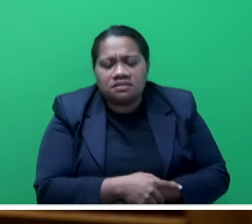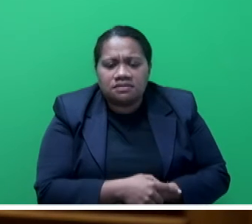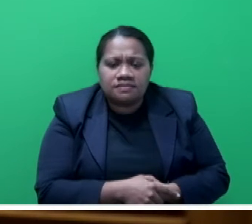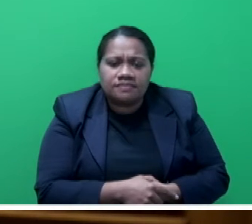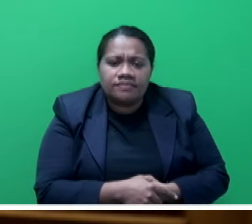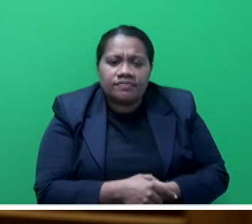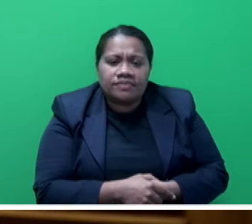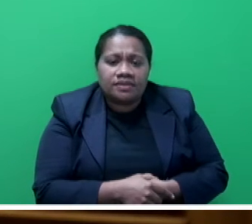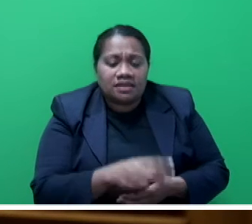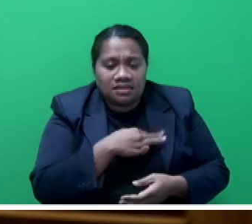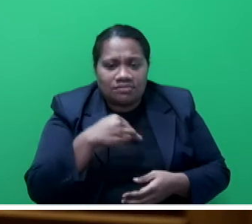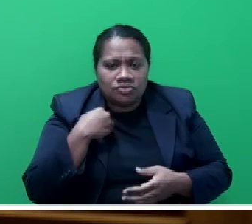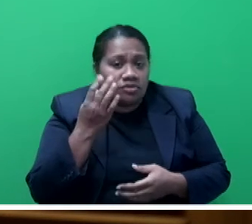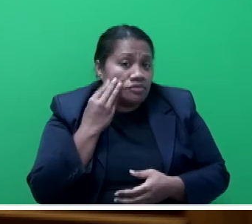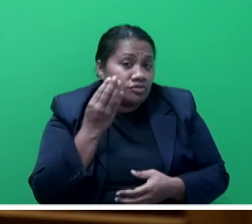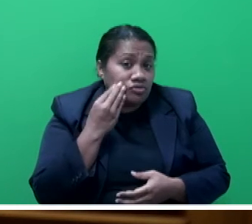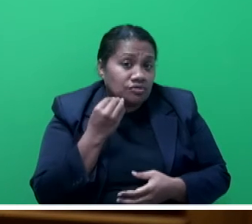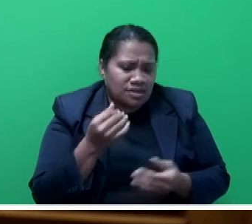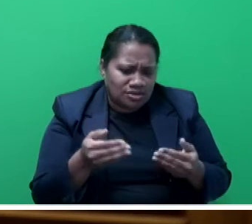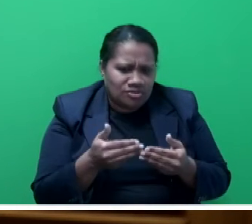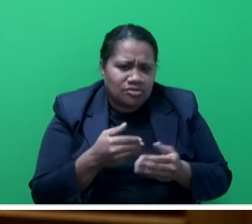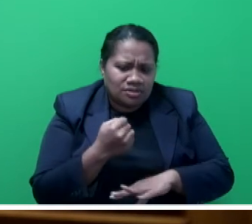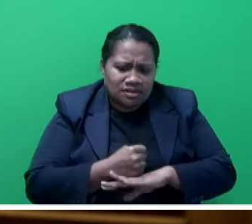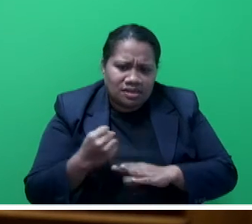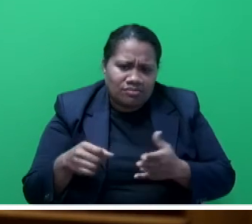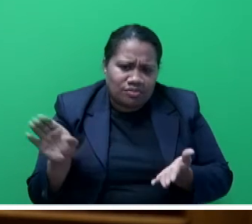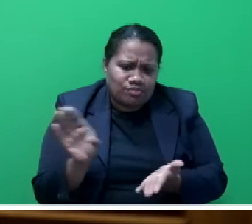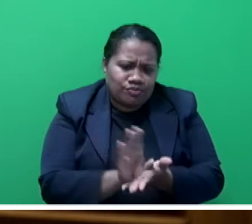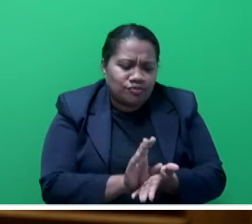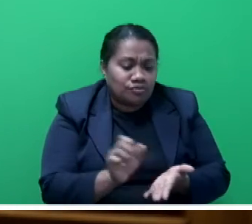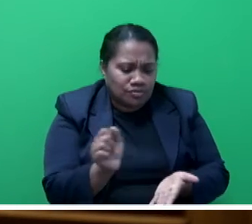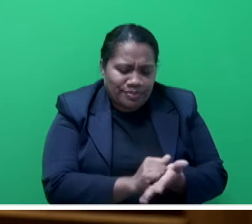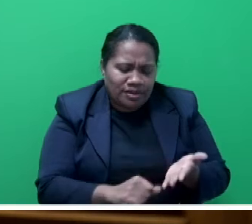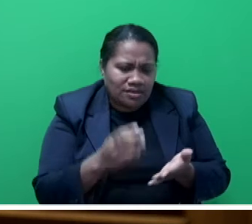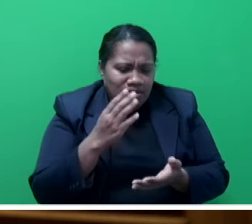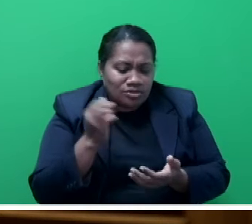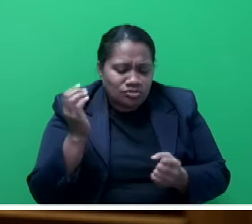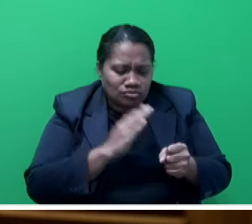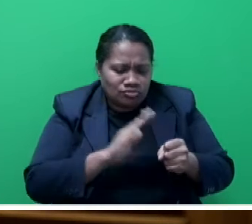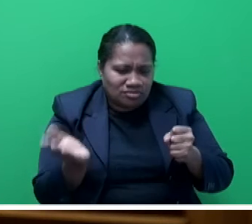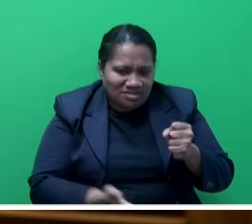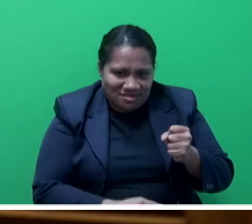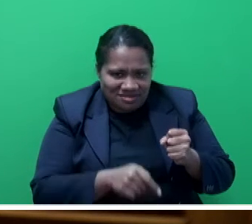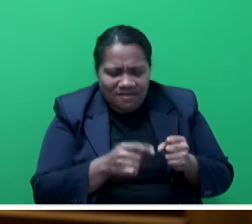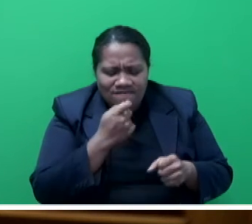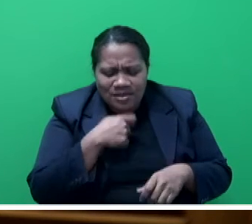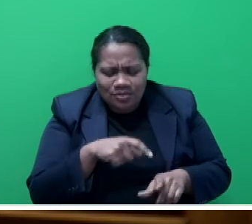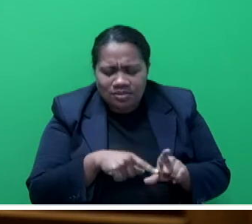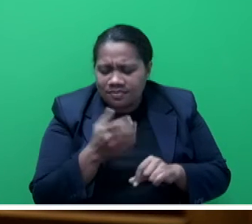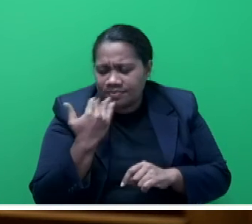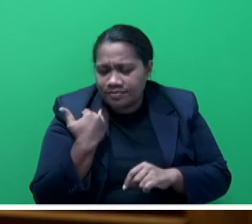the Ministry of Sugar introduced a government grant for the purchase of these sugarcane harvesters a few years ago, whereby they would